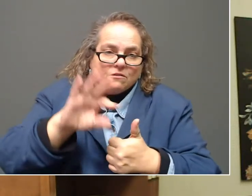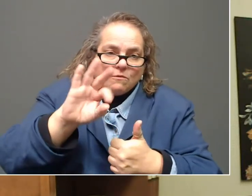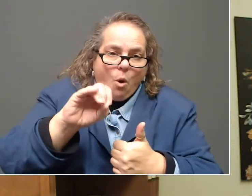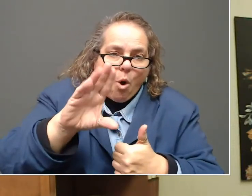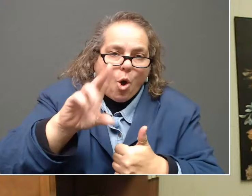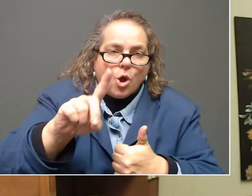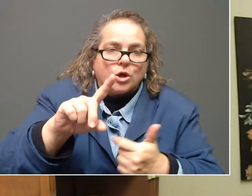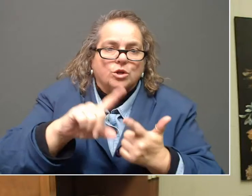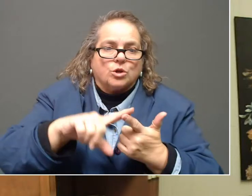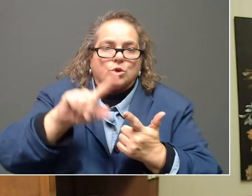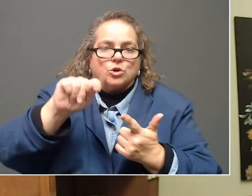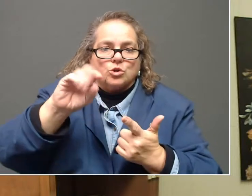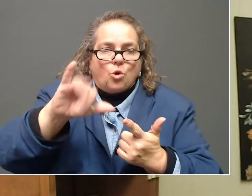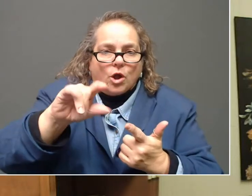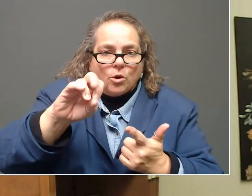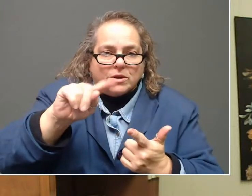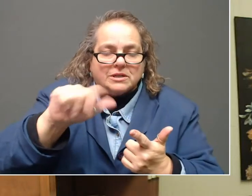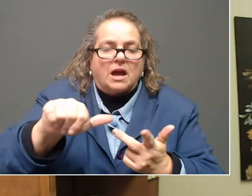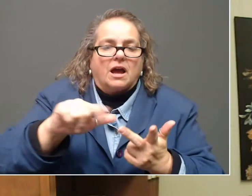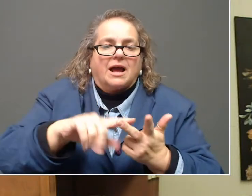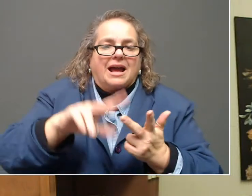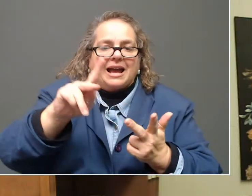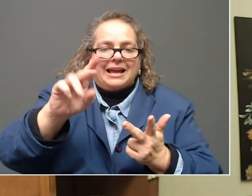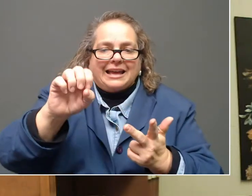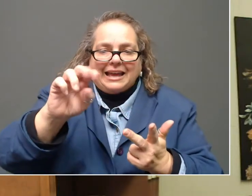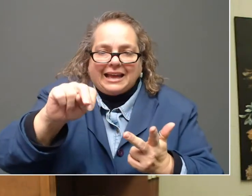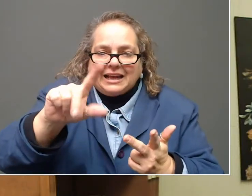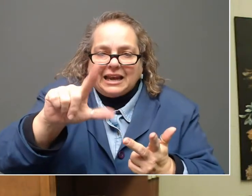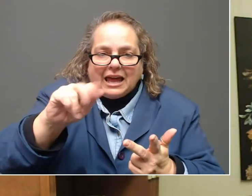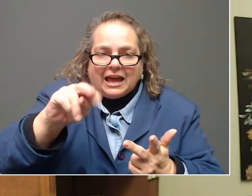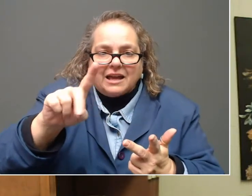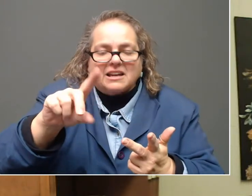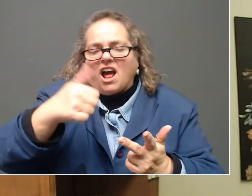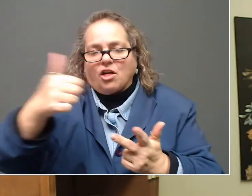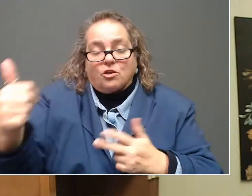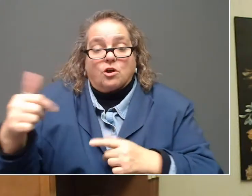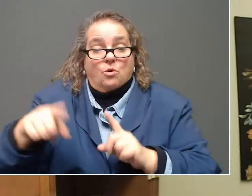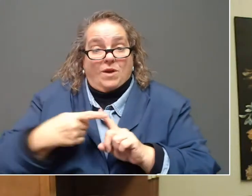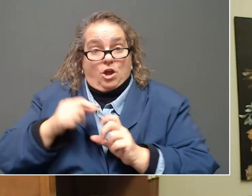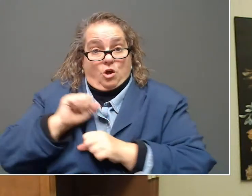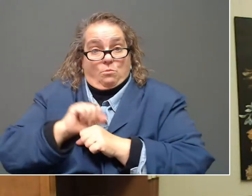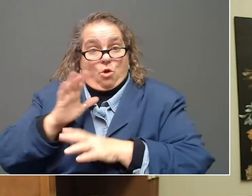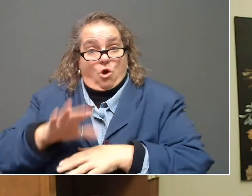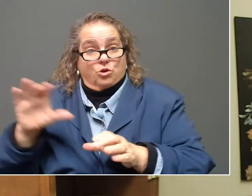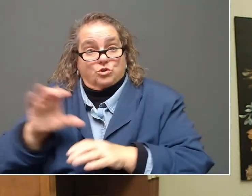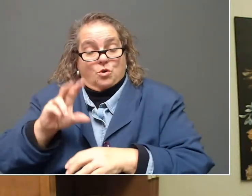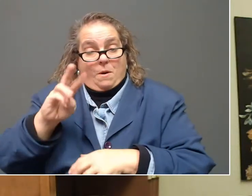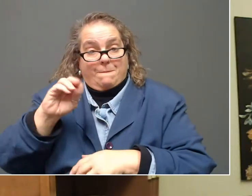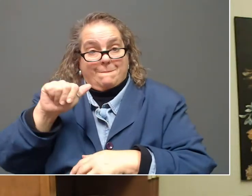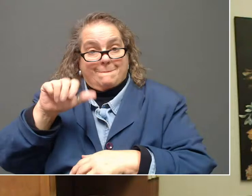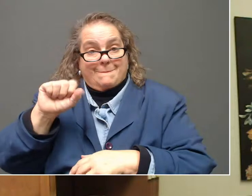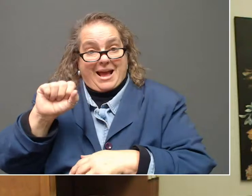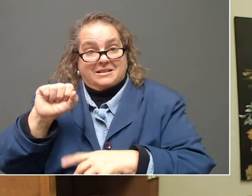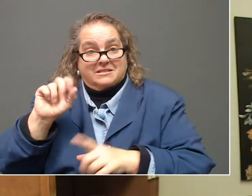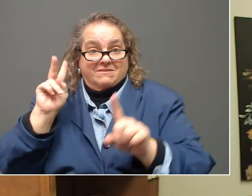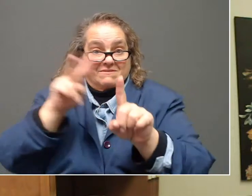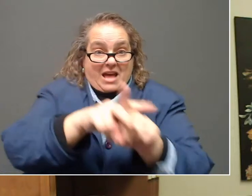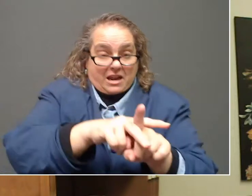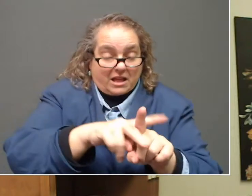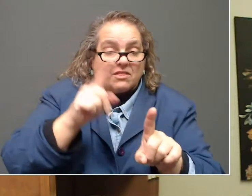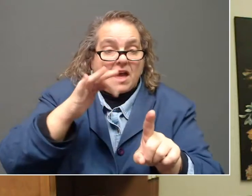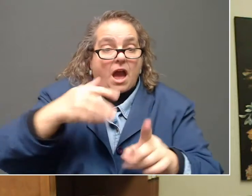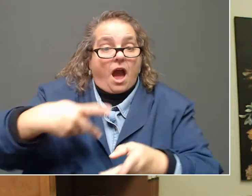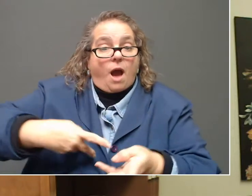you out on the email line, but most of the time it's a simple misunderstanding. We do have one additional source